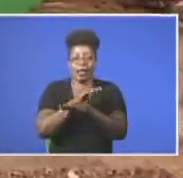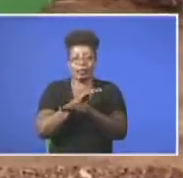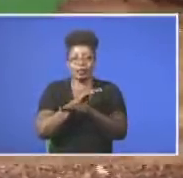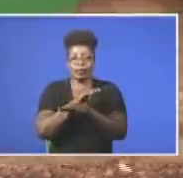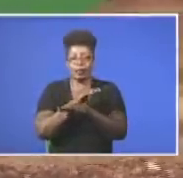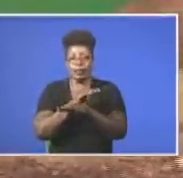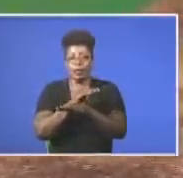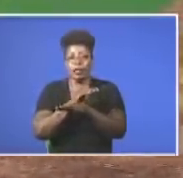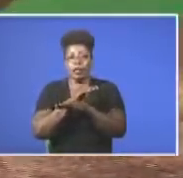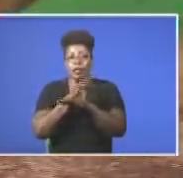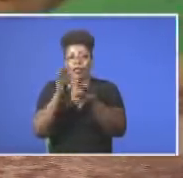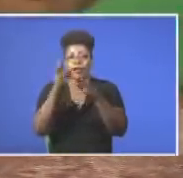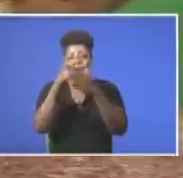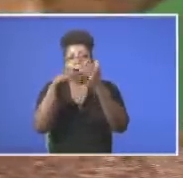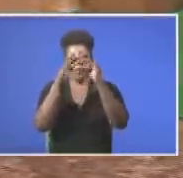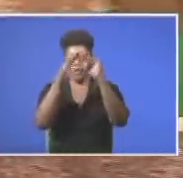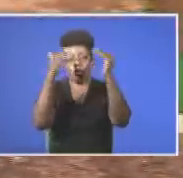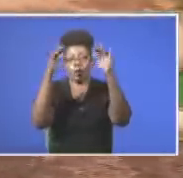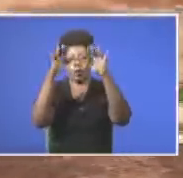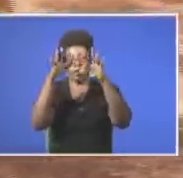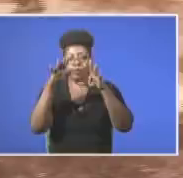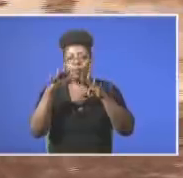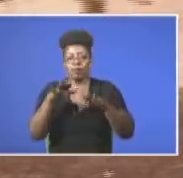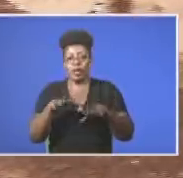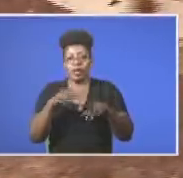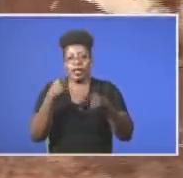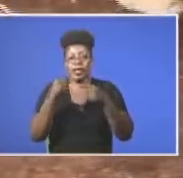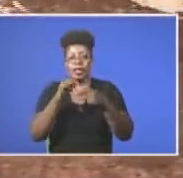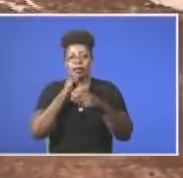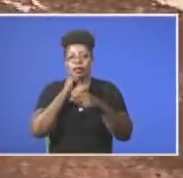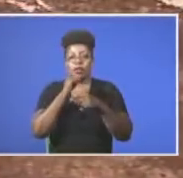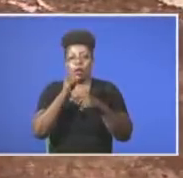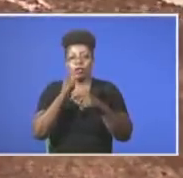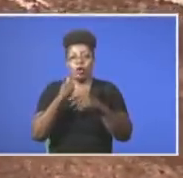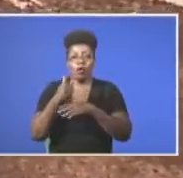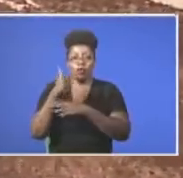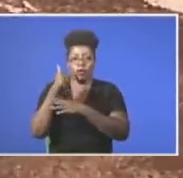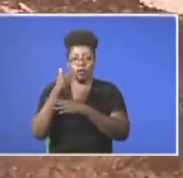ideas. The heavens opened up, the rain poured down, and the game not yet official.